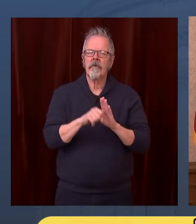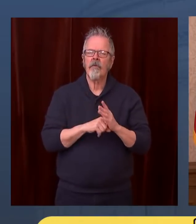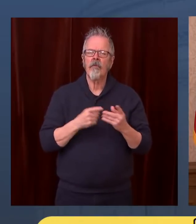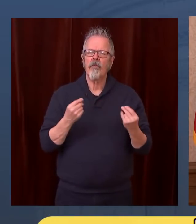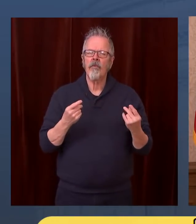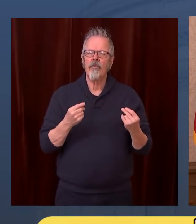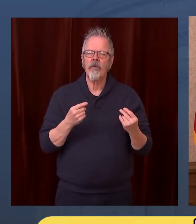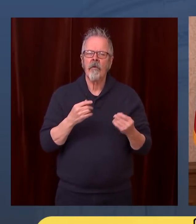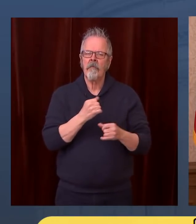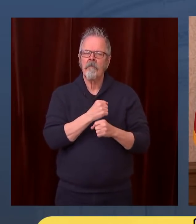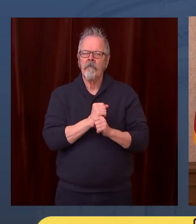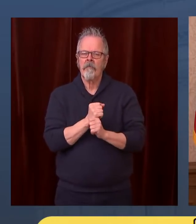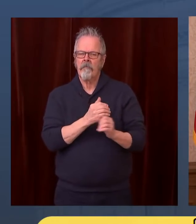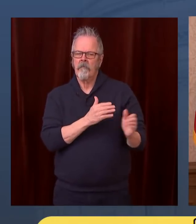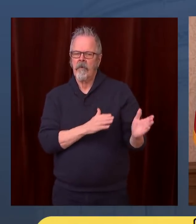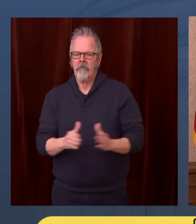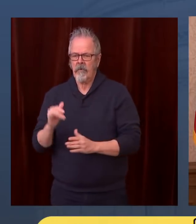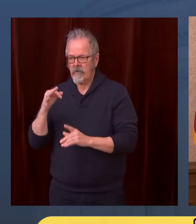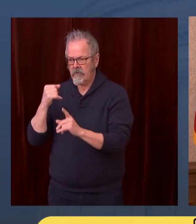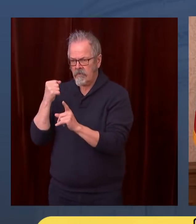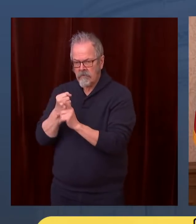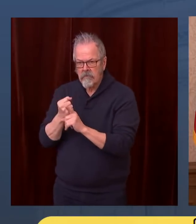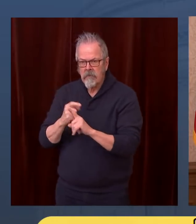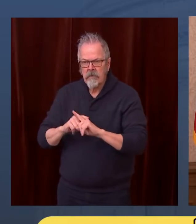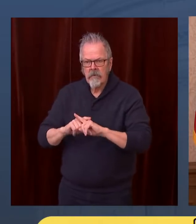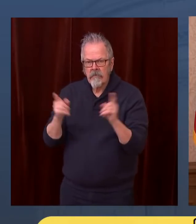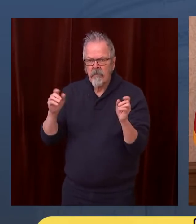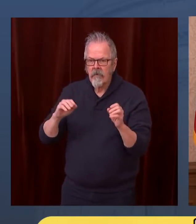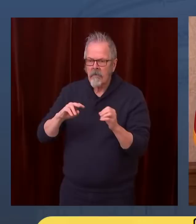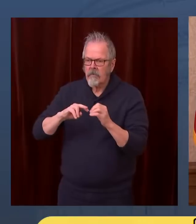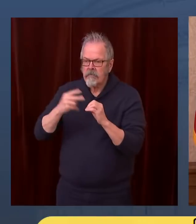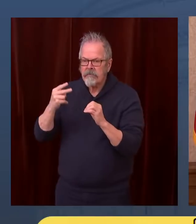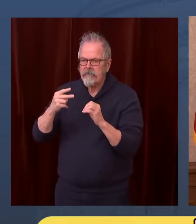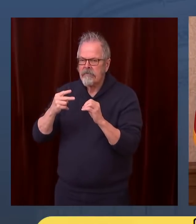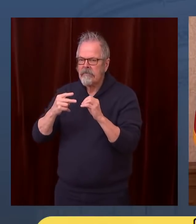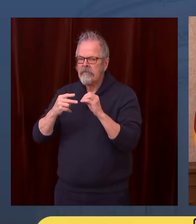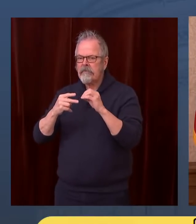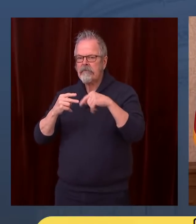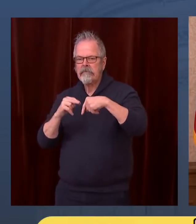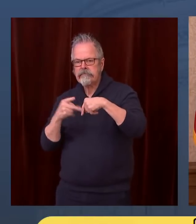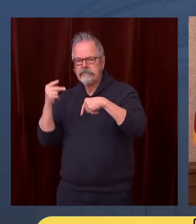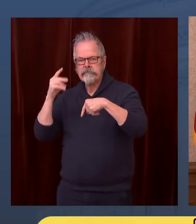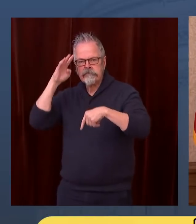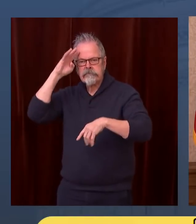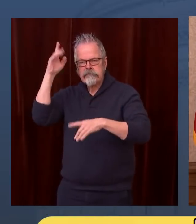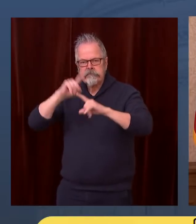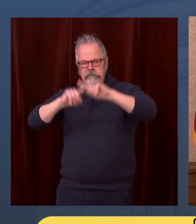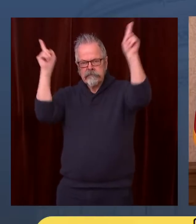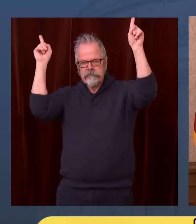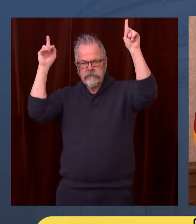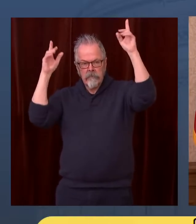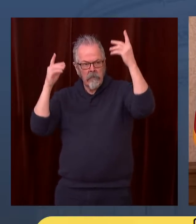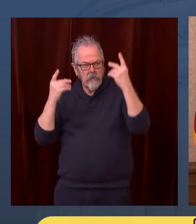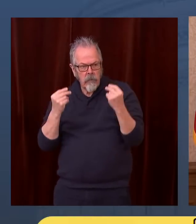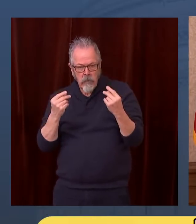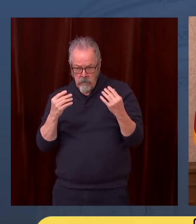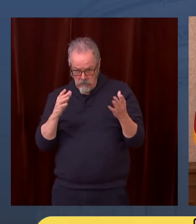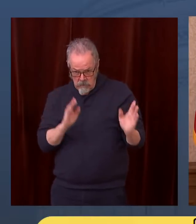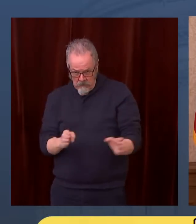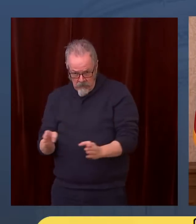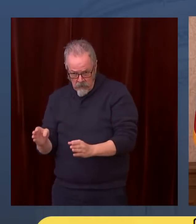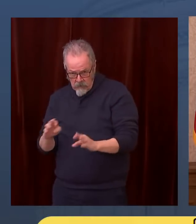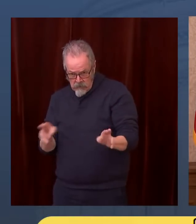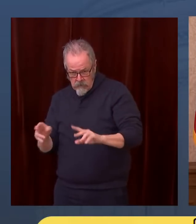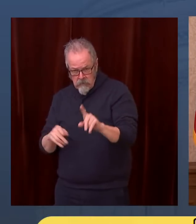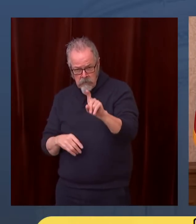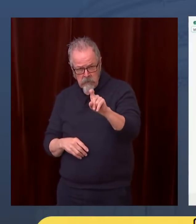in case another variant of concern pops up? Dr. Shaw, you want to talk about that second one there first? Yeah, let